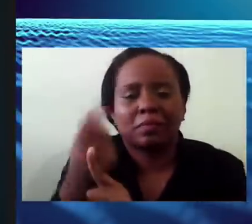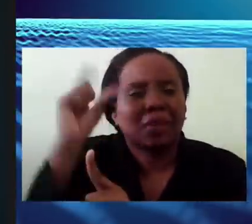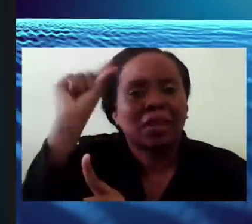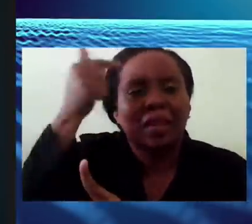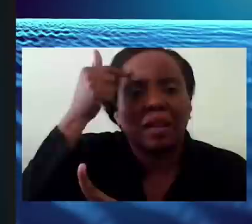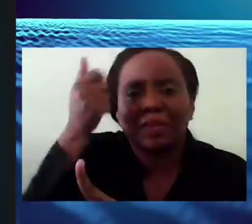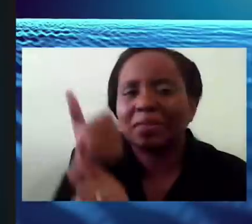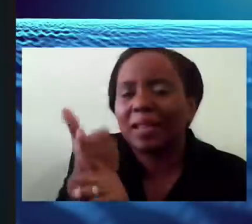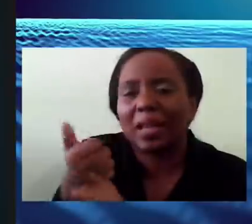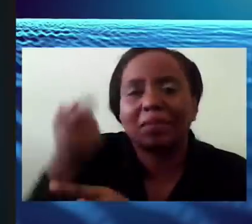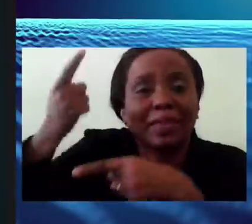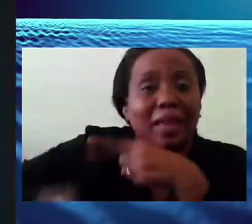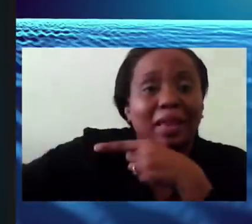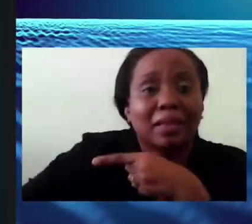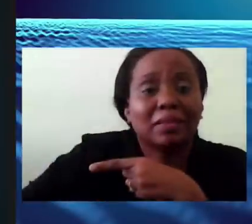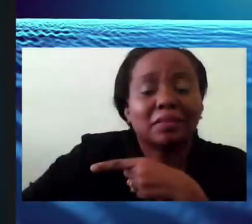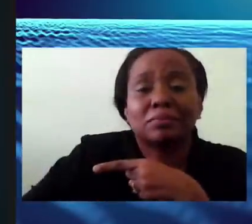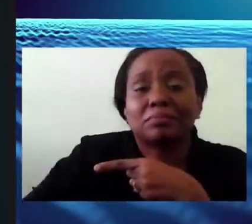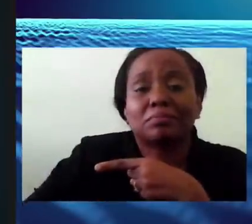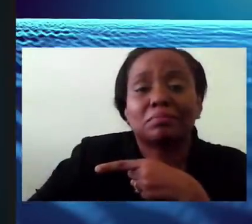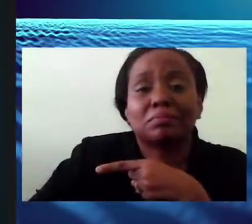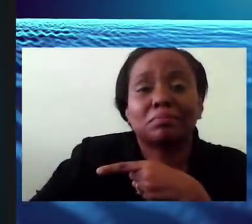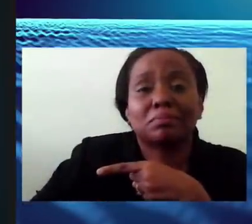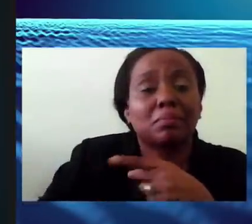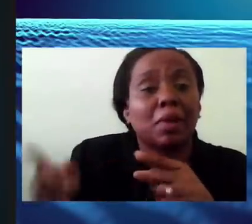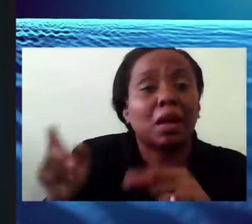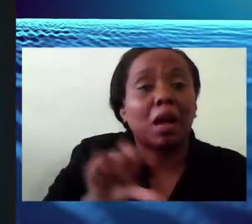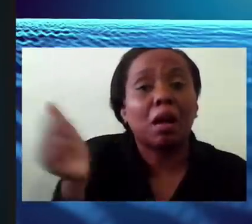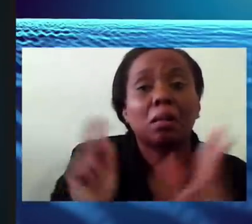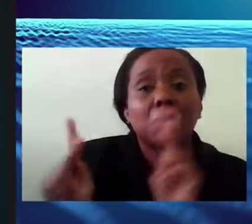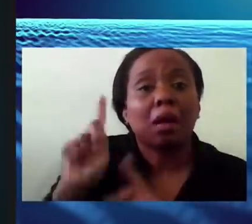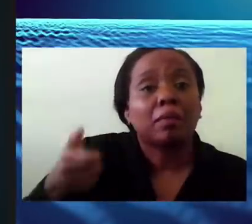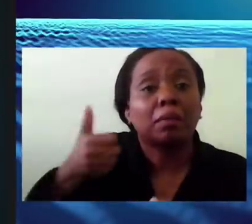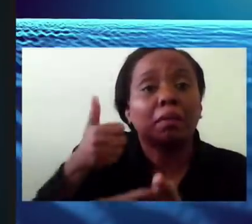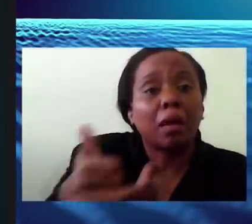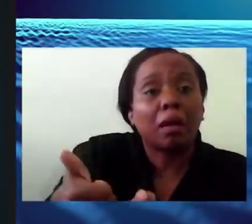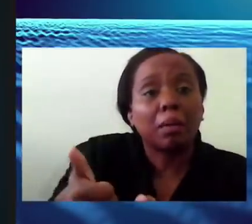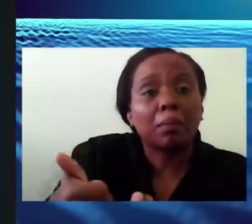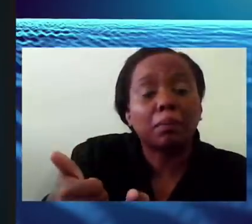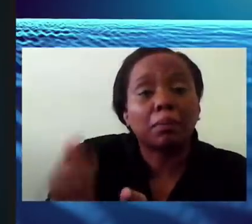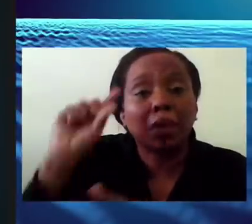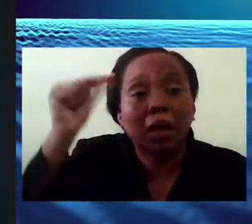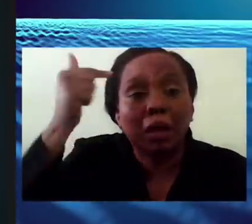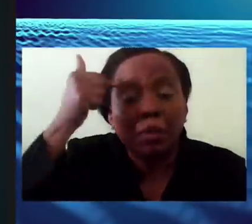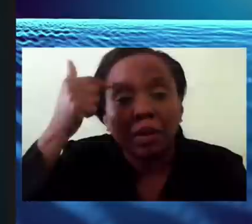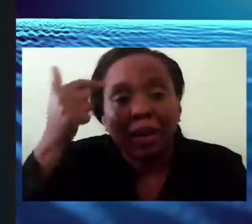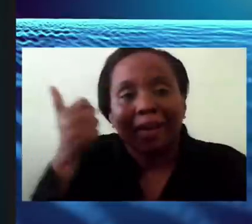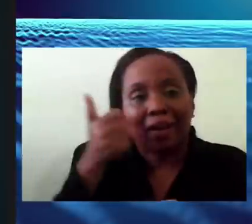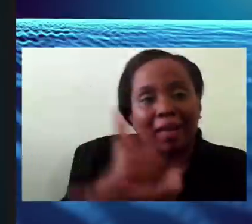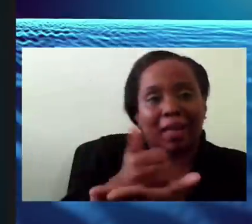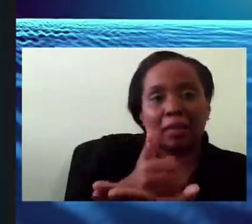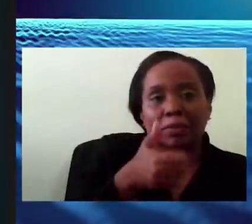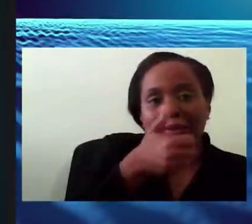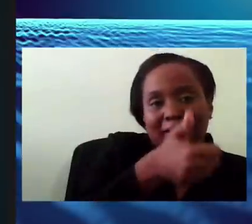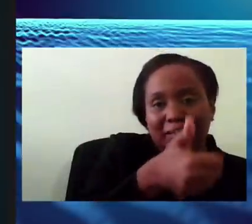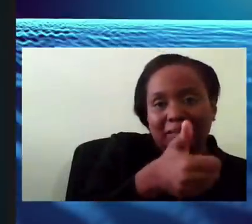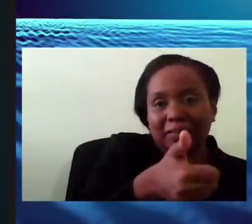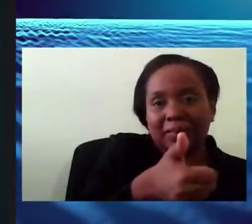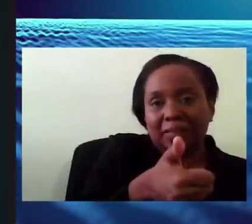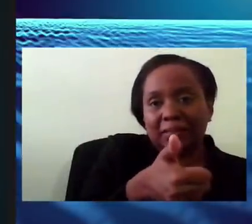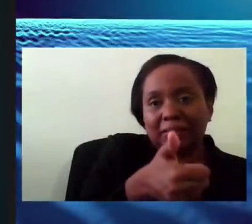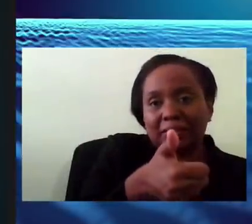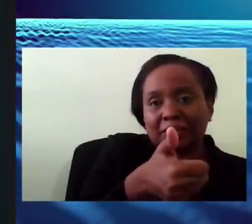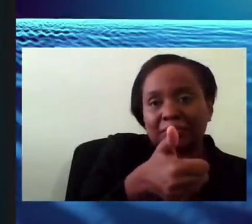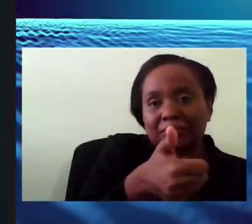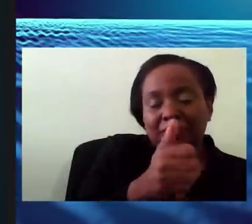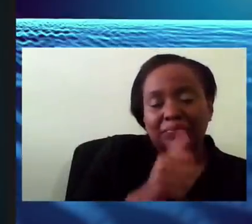Residents have to help not just the government, but also help themselves. The longer the ash we take to clean the ash up off the